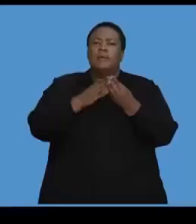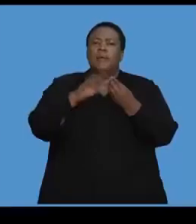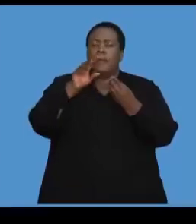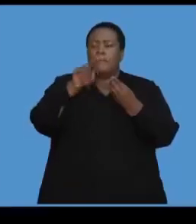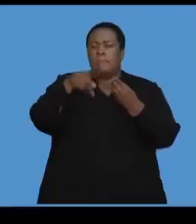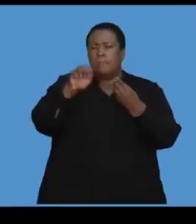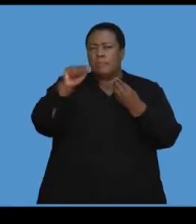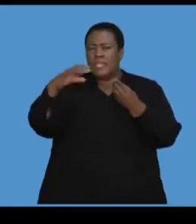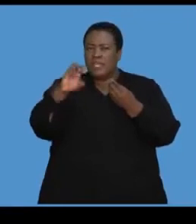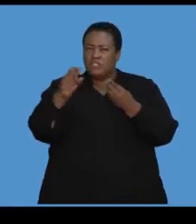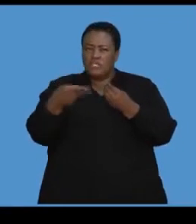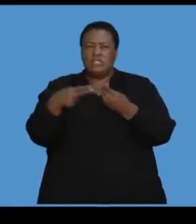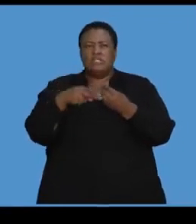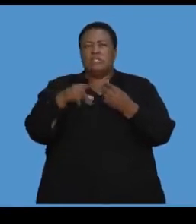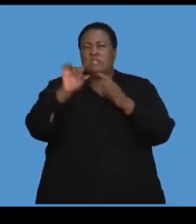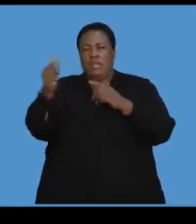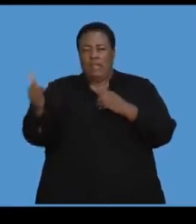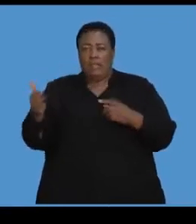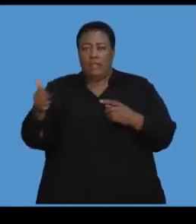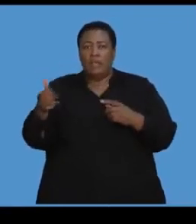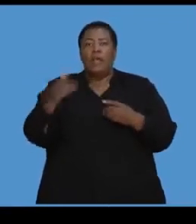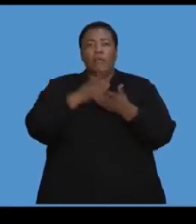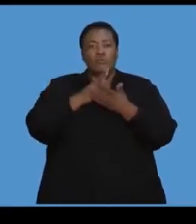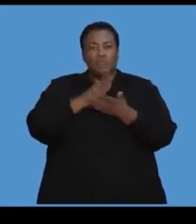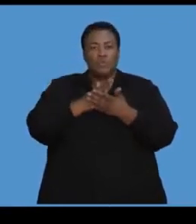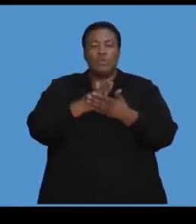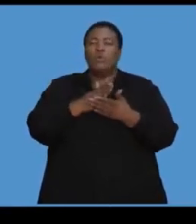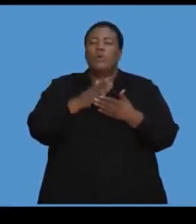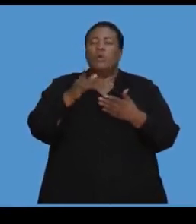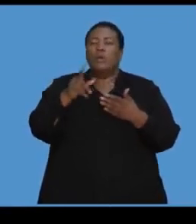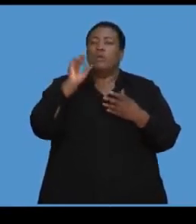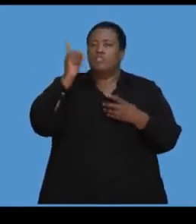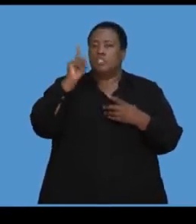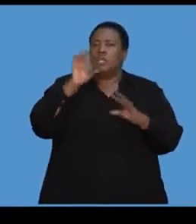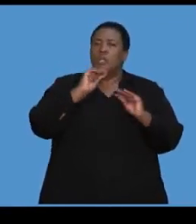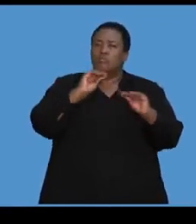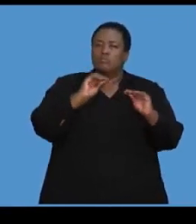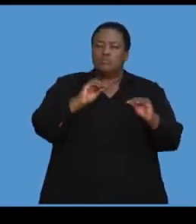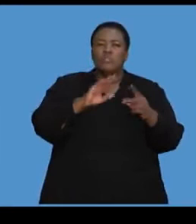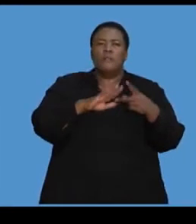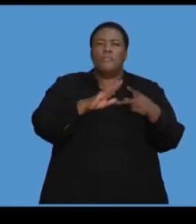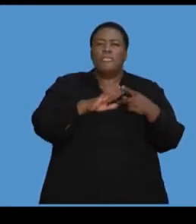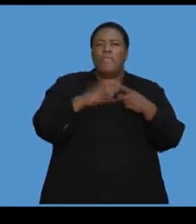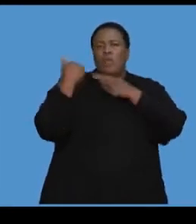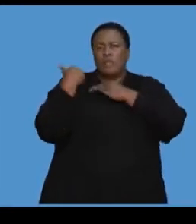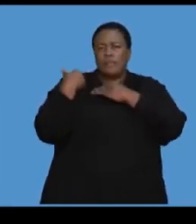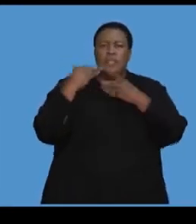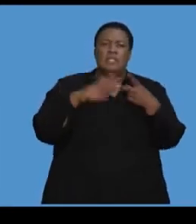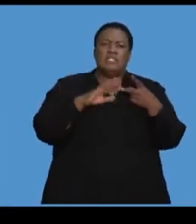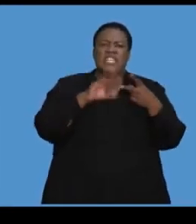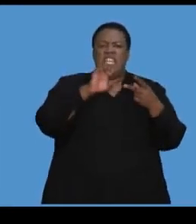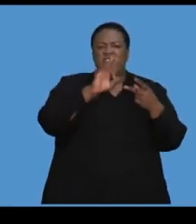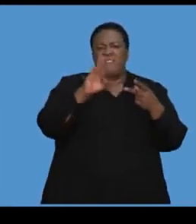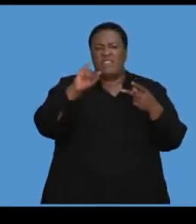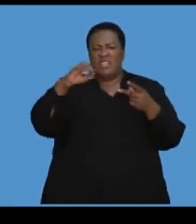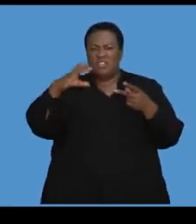actually shown you guys the acronyms to this one. So you're talking about your accountability, your efficiency,